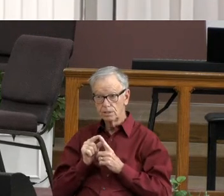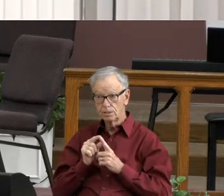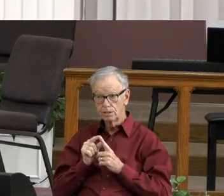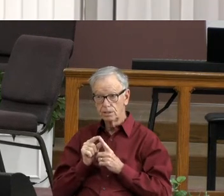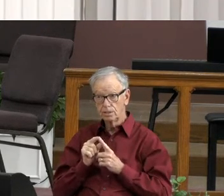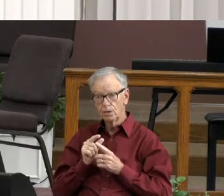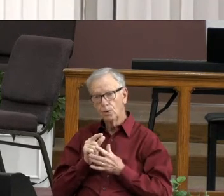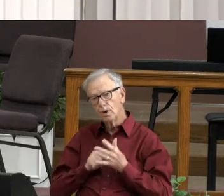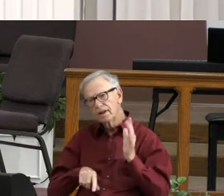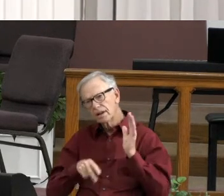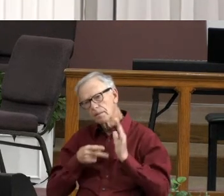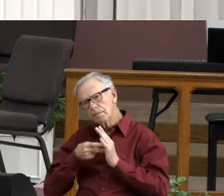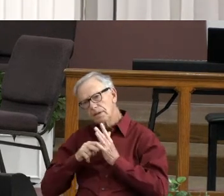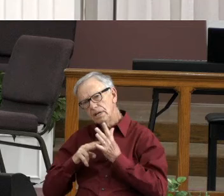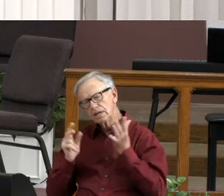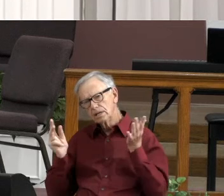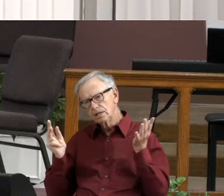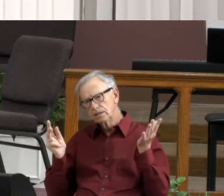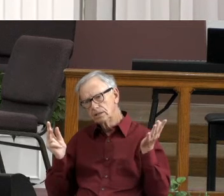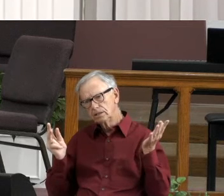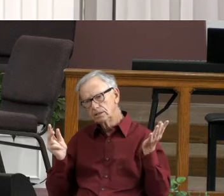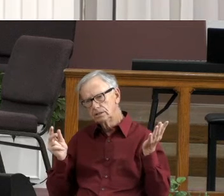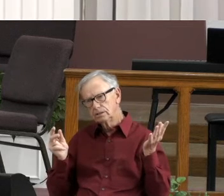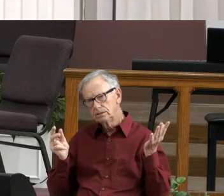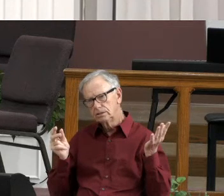but what did they mean?